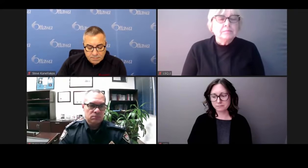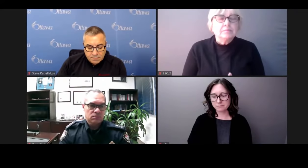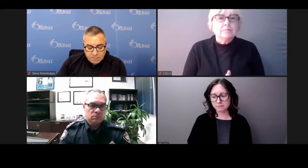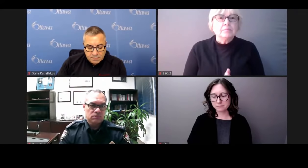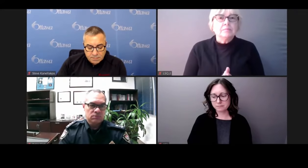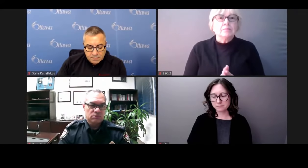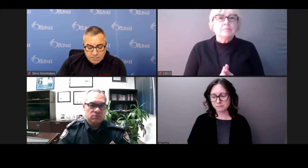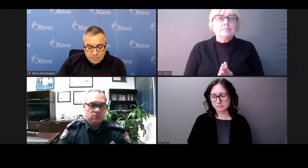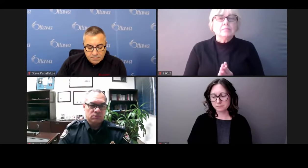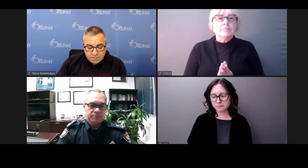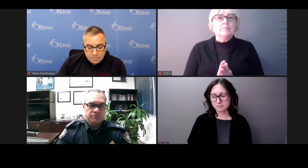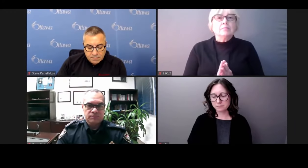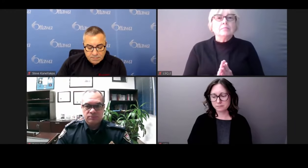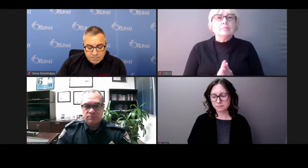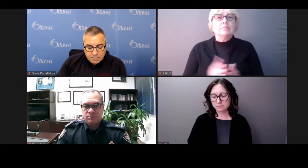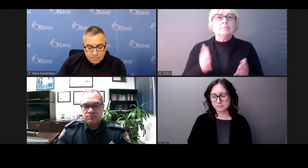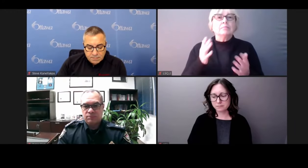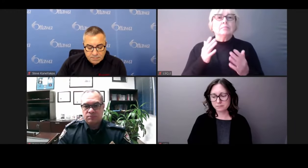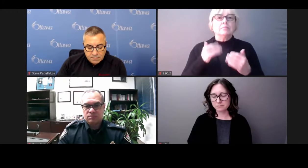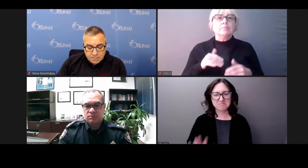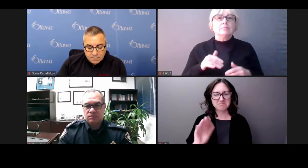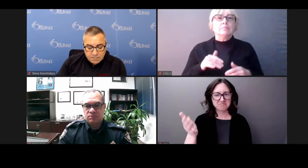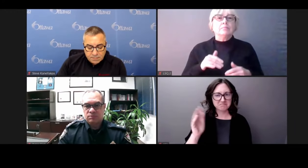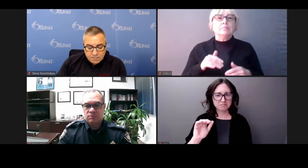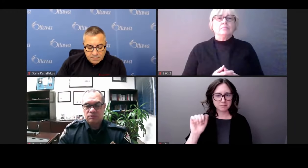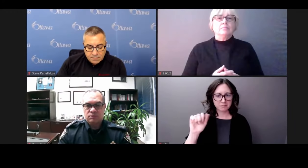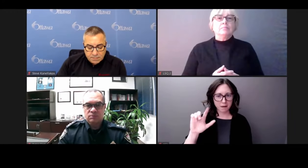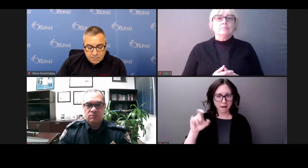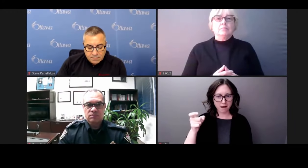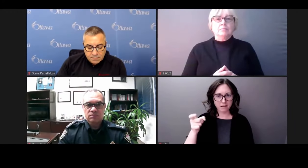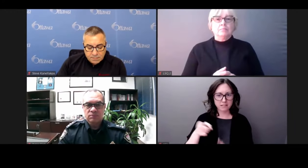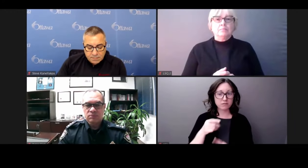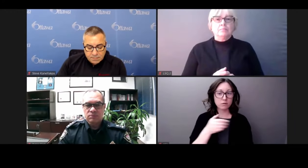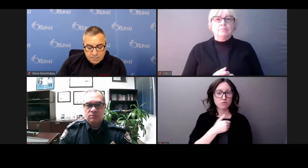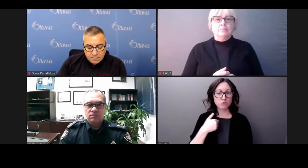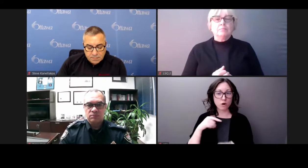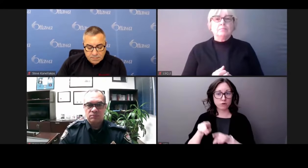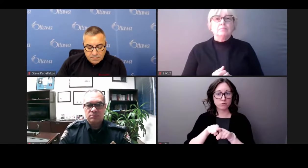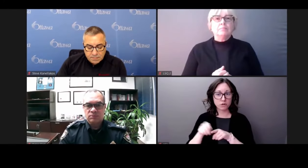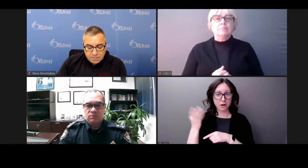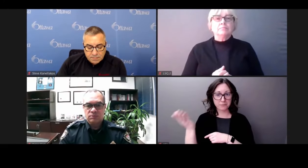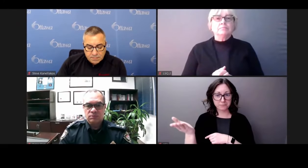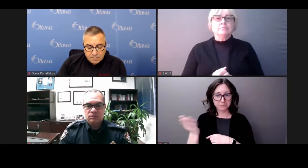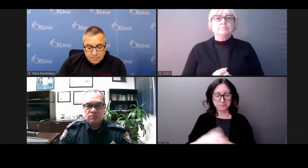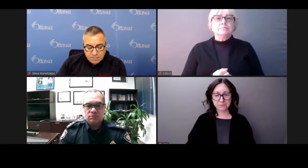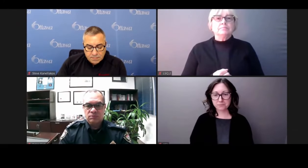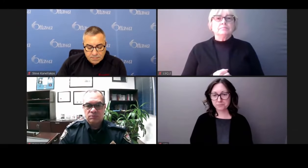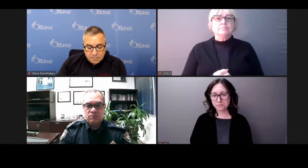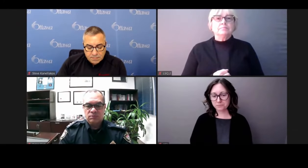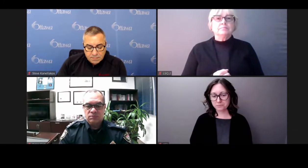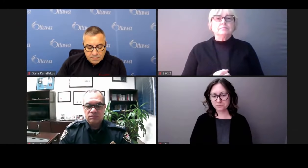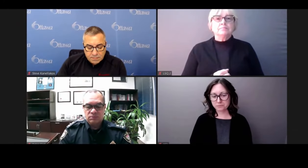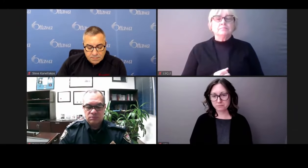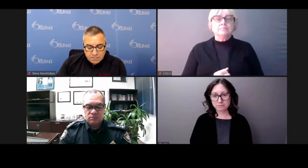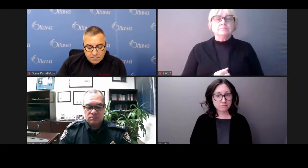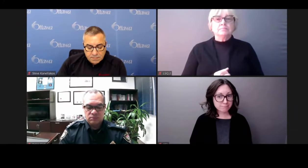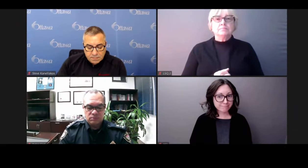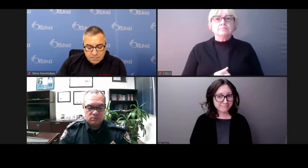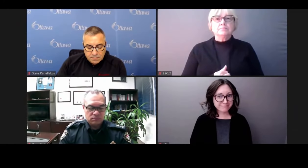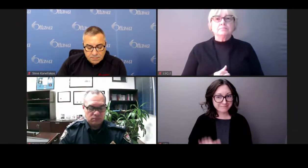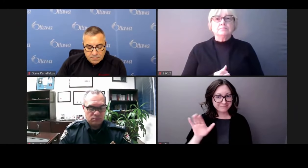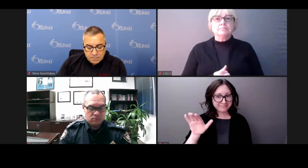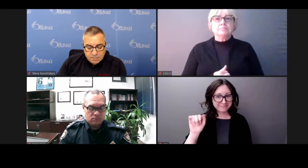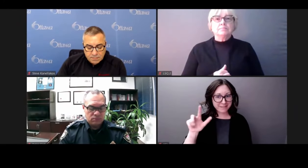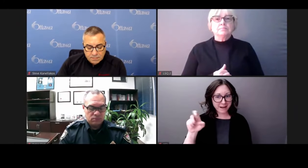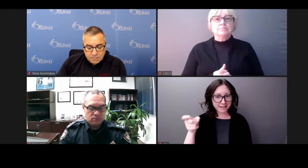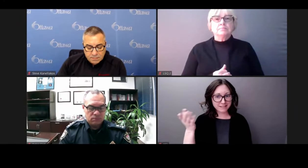We'll go to Alex Belligal from the Toronto Star in the meantime. So, Alex.